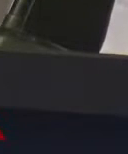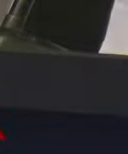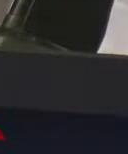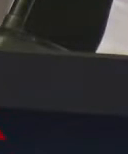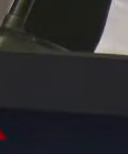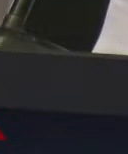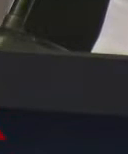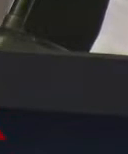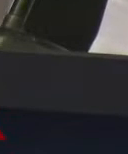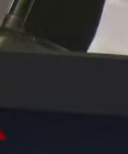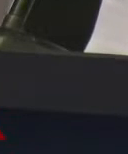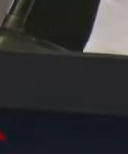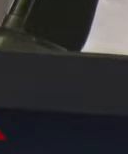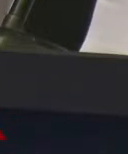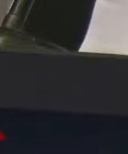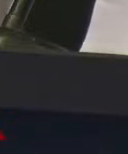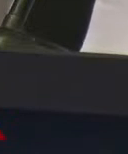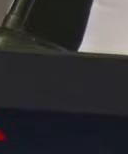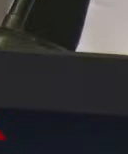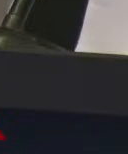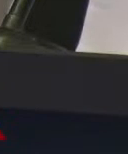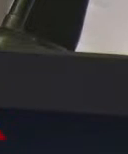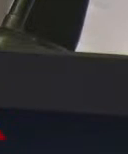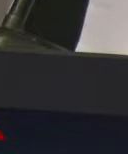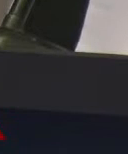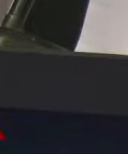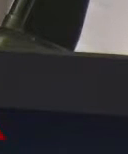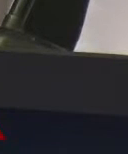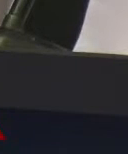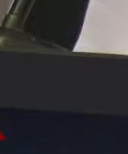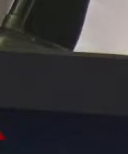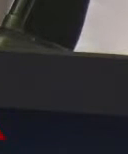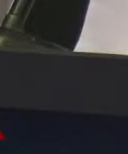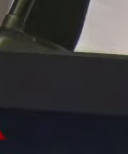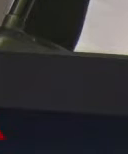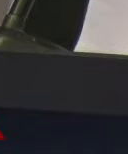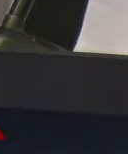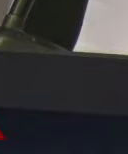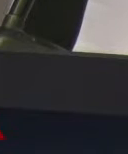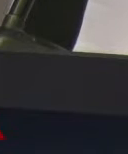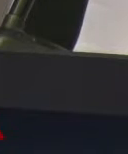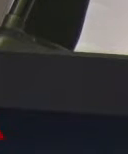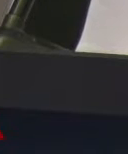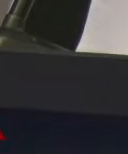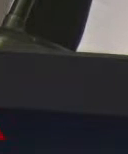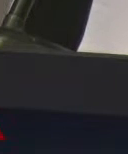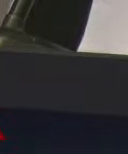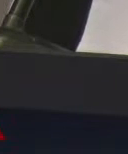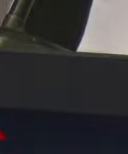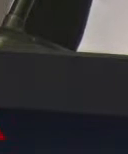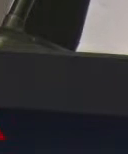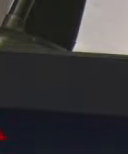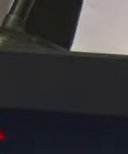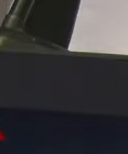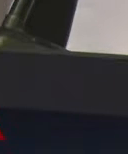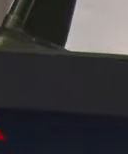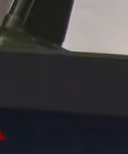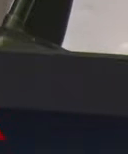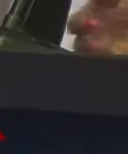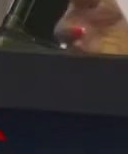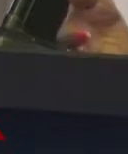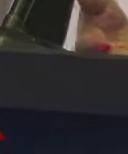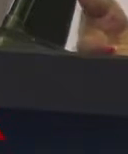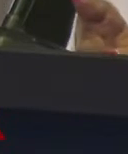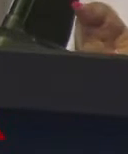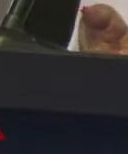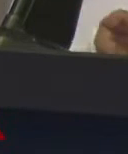the program directors as well as those that I may have omitted, and my apologies for that. I am indeed grateful for